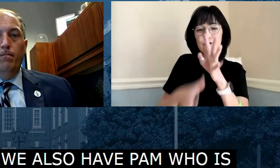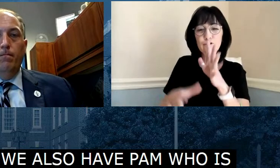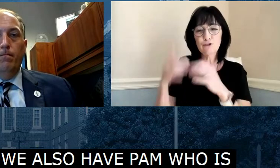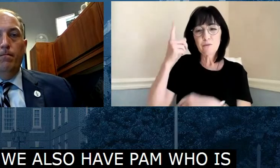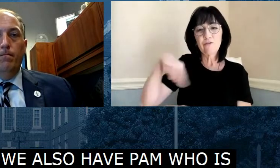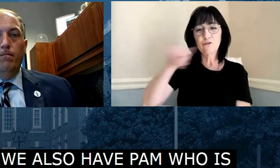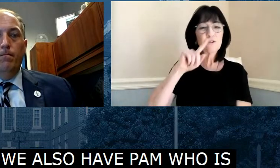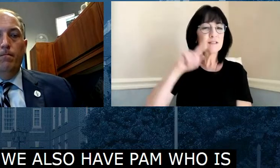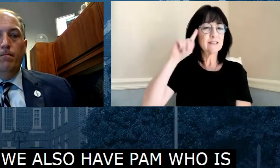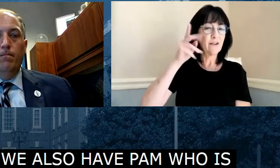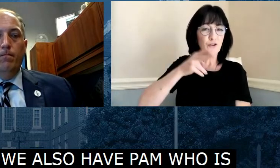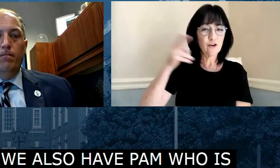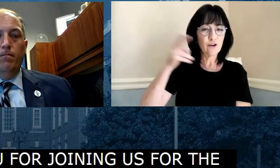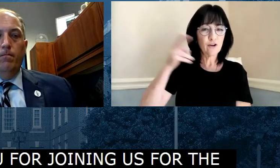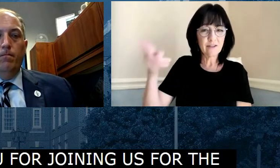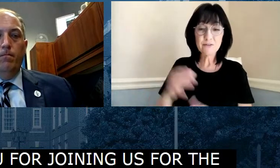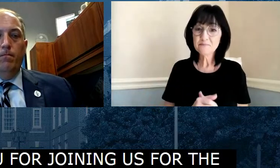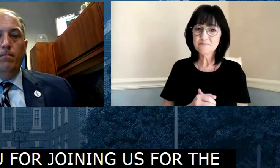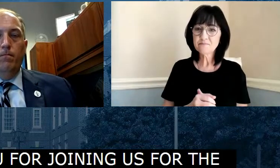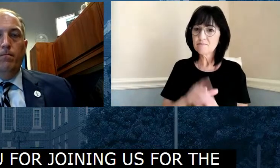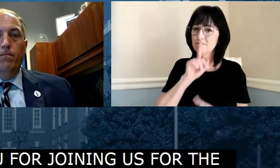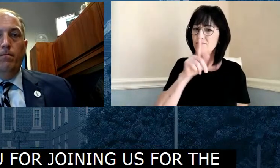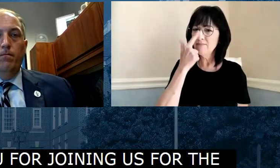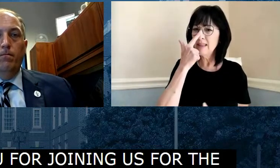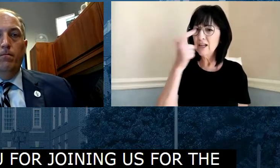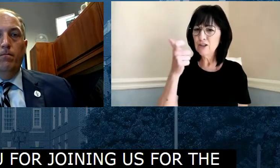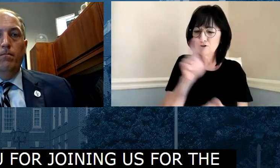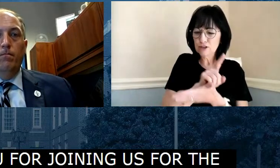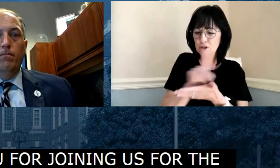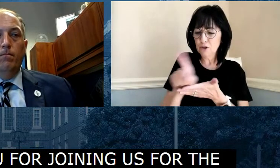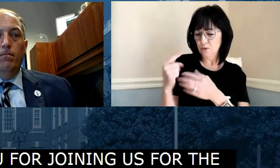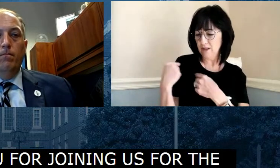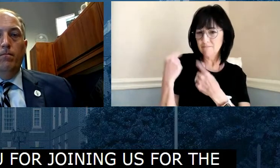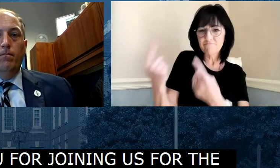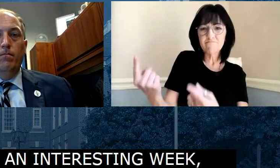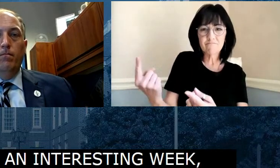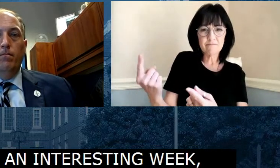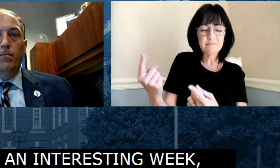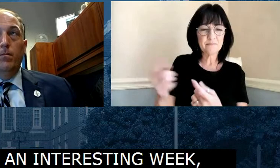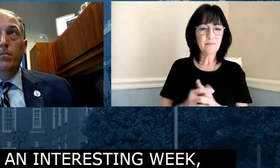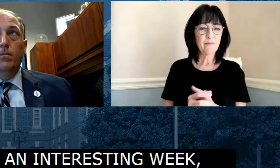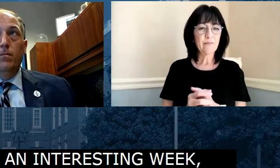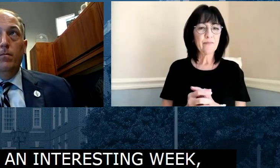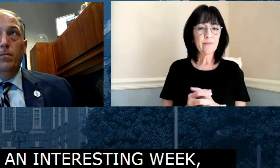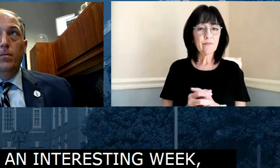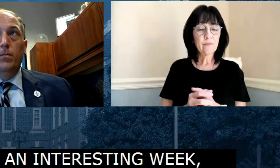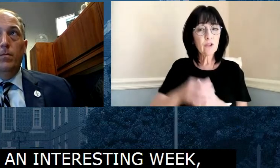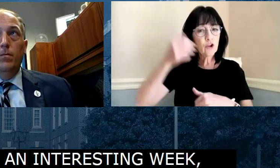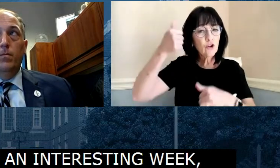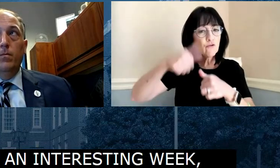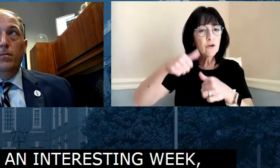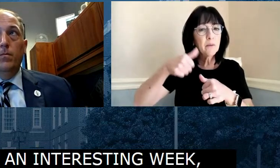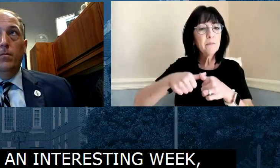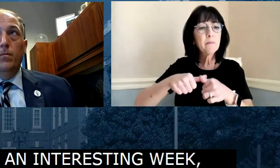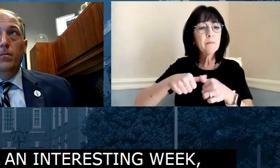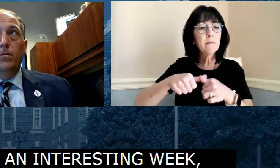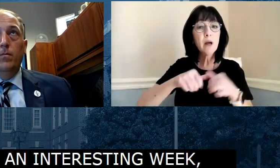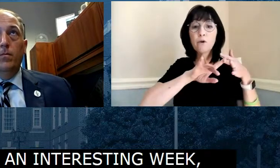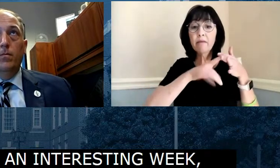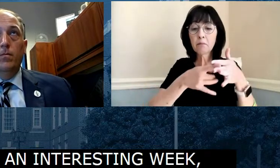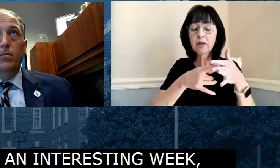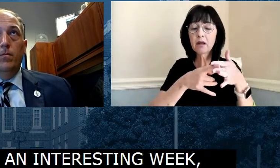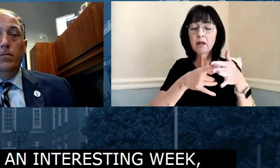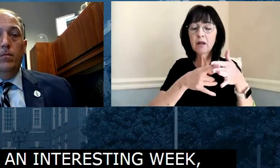hearing. It's been an interesting week. We've been from the beginning. Our watchword has been to follow the